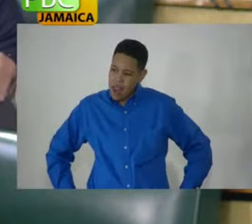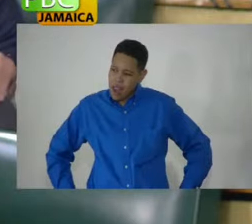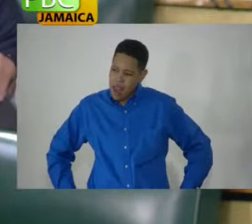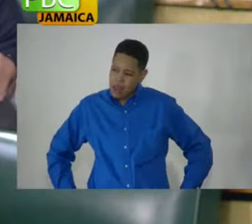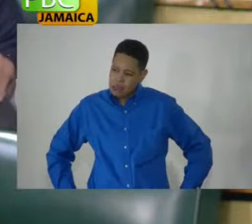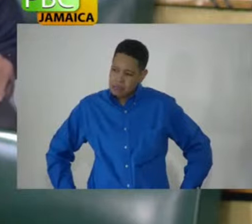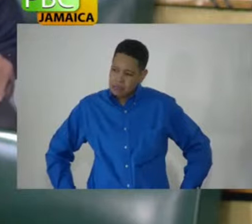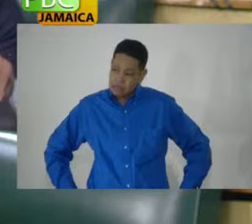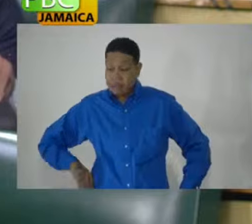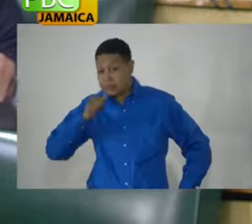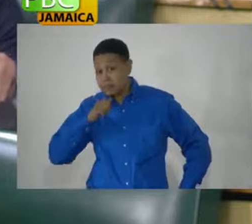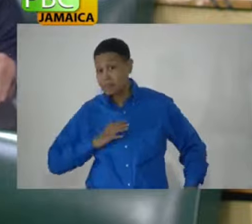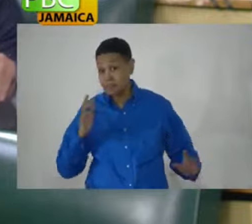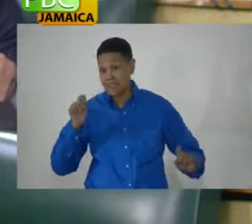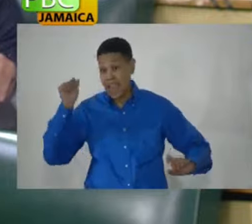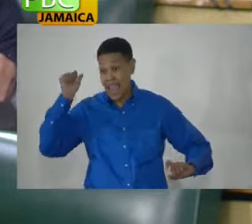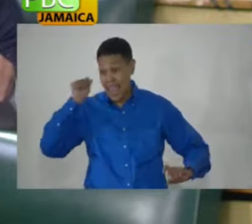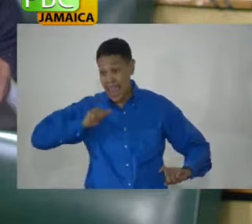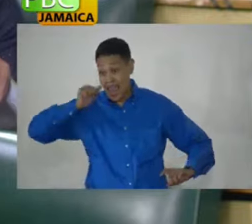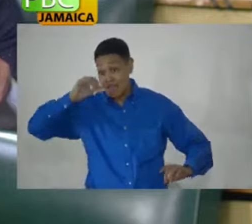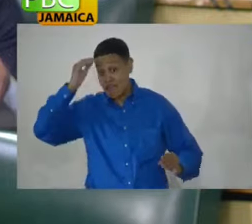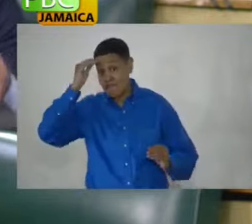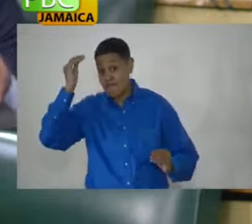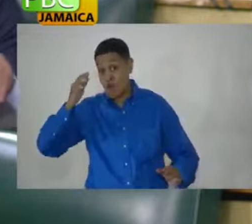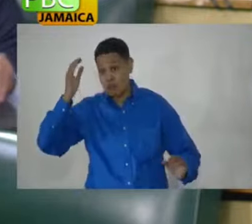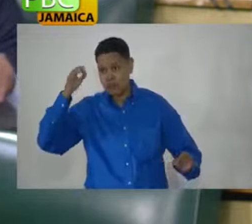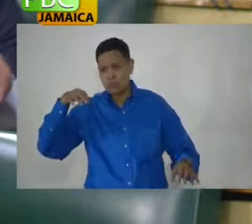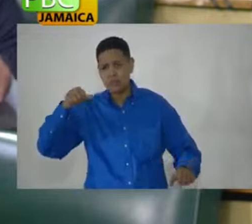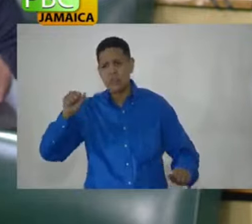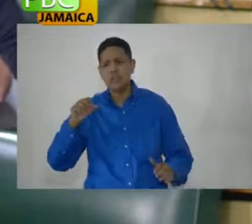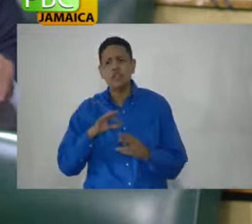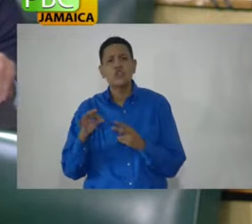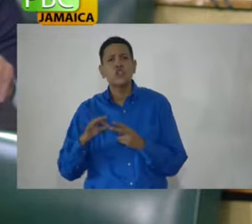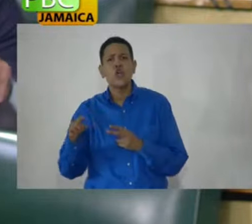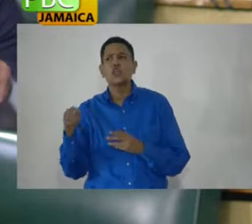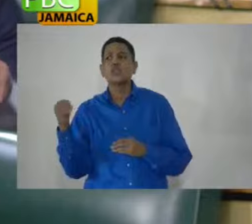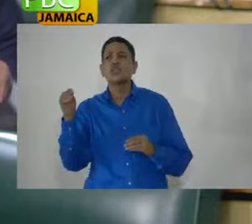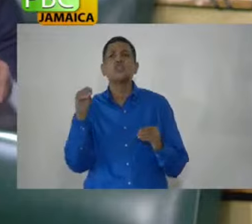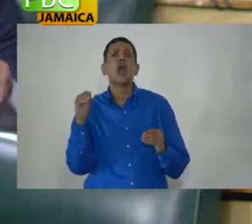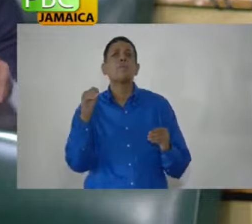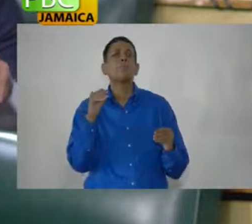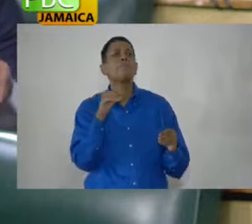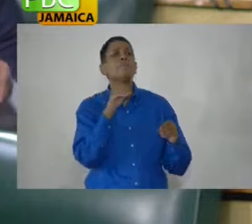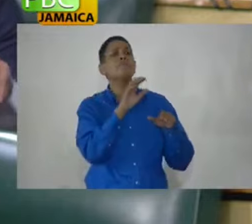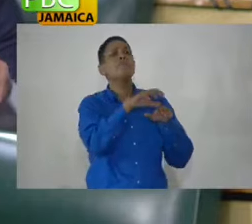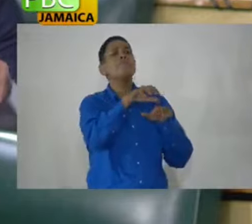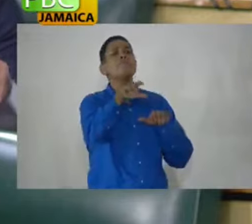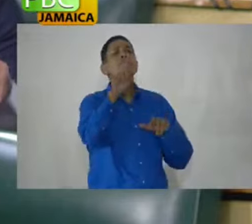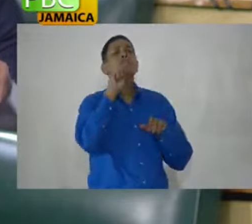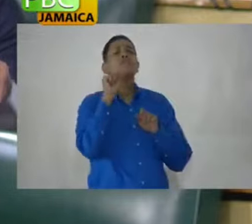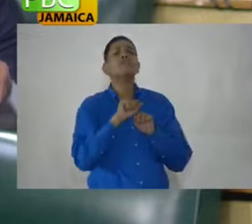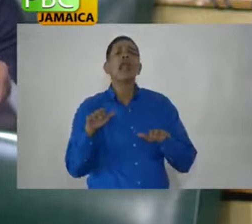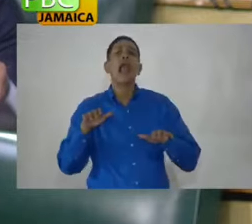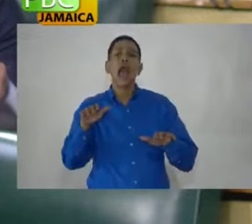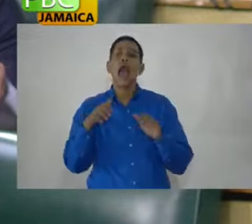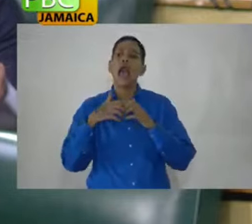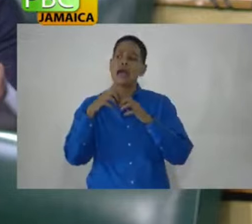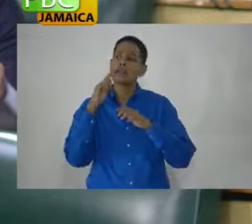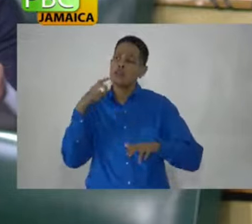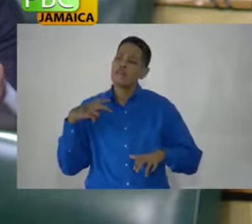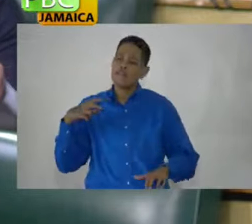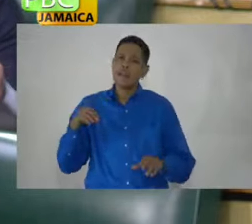Madam Speaker, every informed choice at the shop counter is an act of